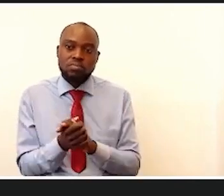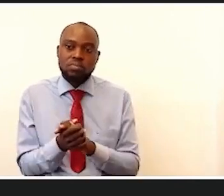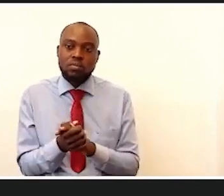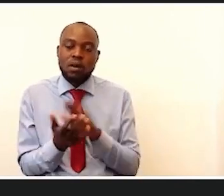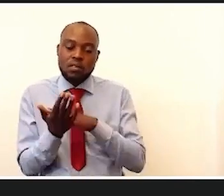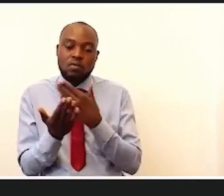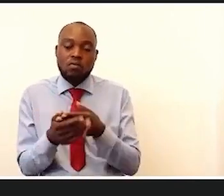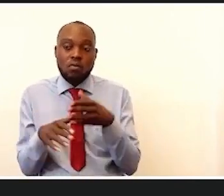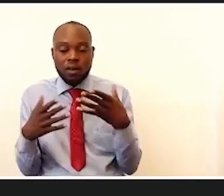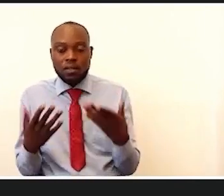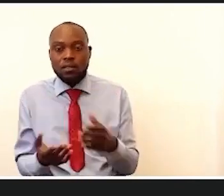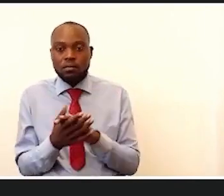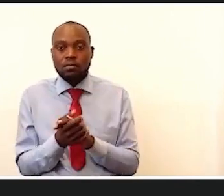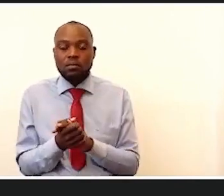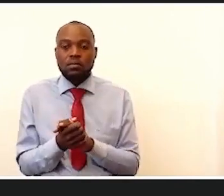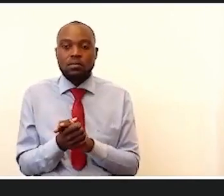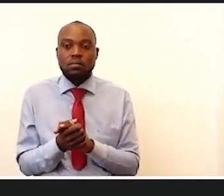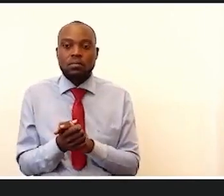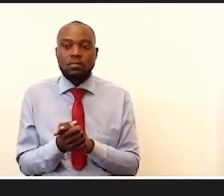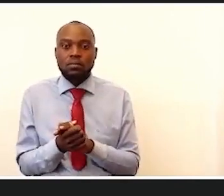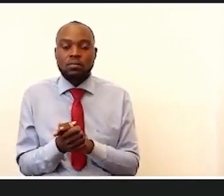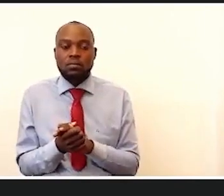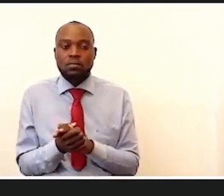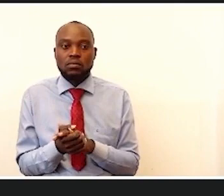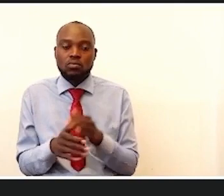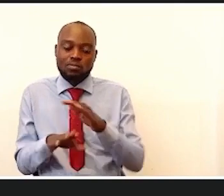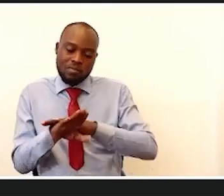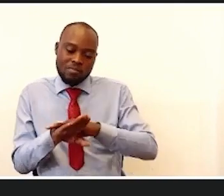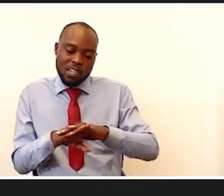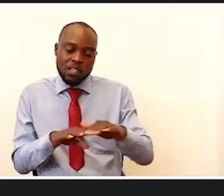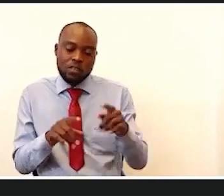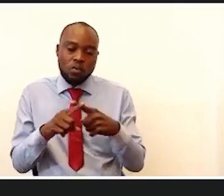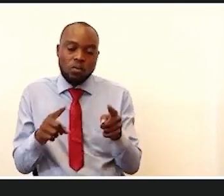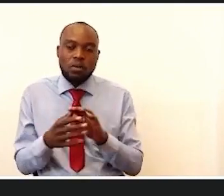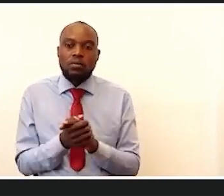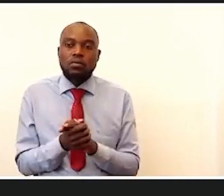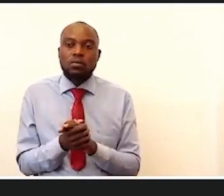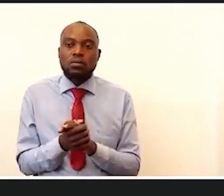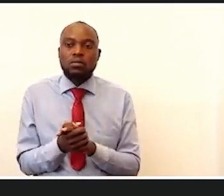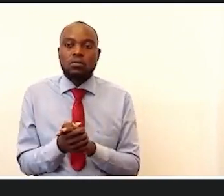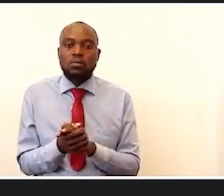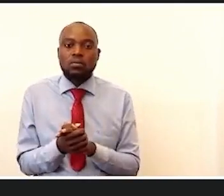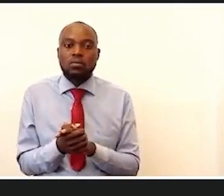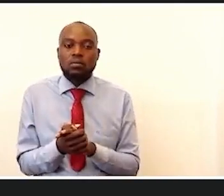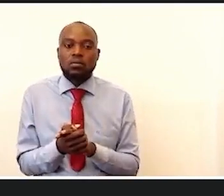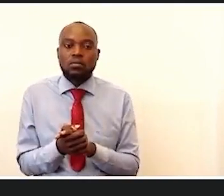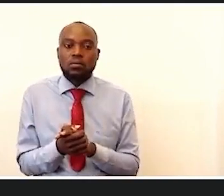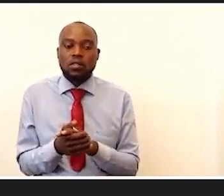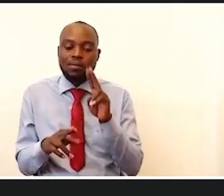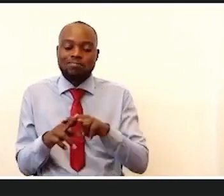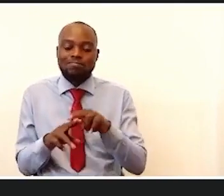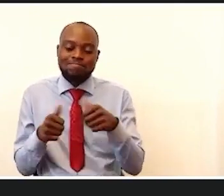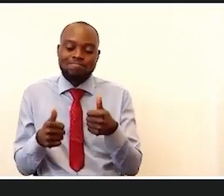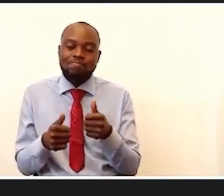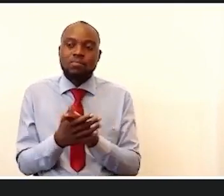of a failure to replenish the funds of the ADB. There has been a gradual process